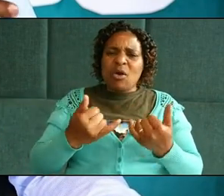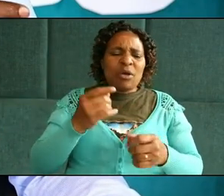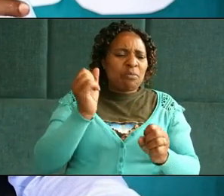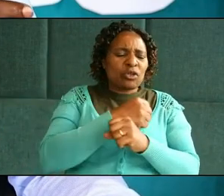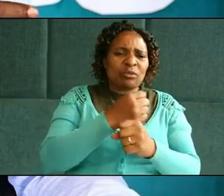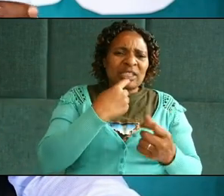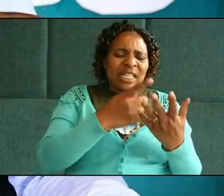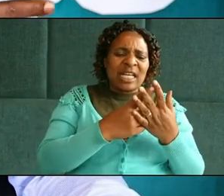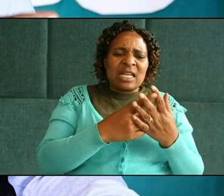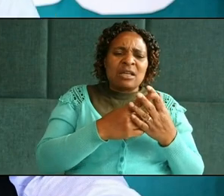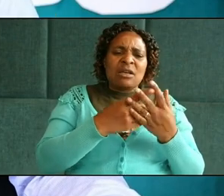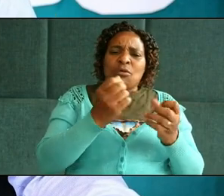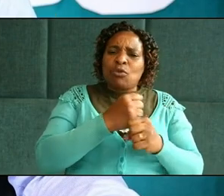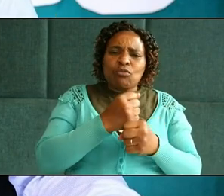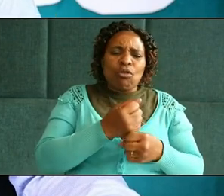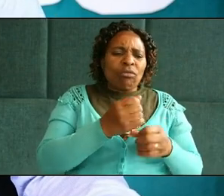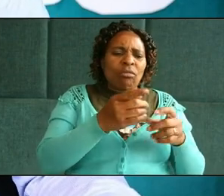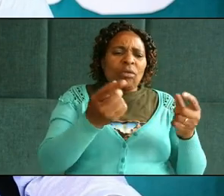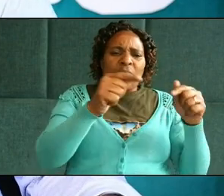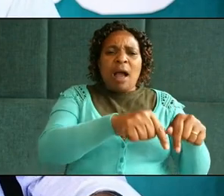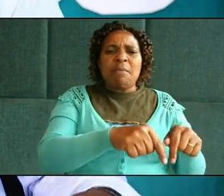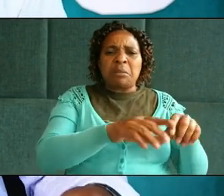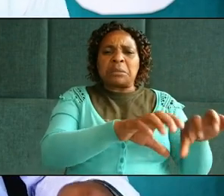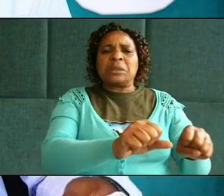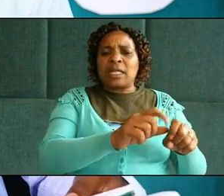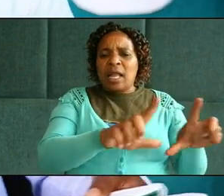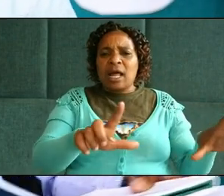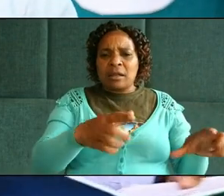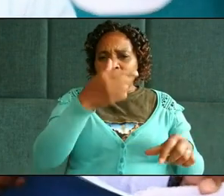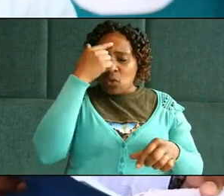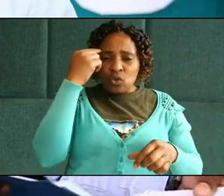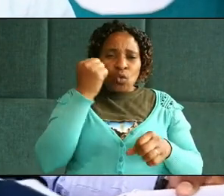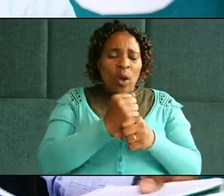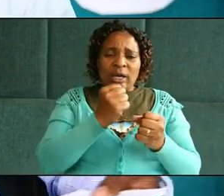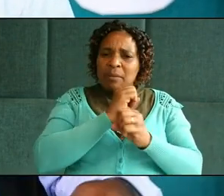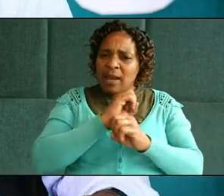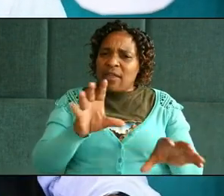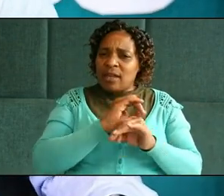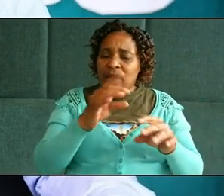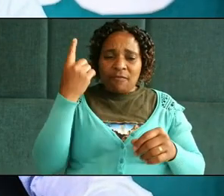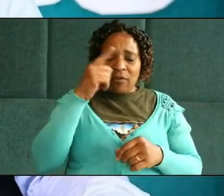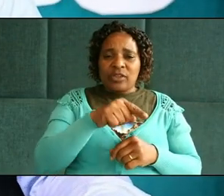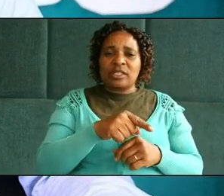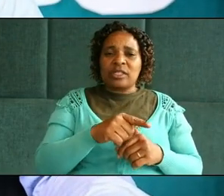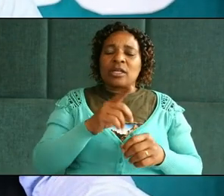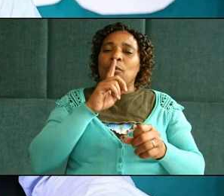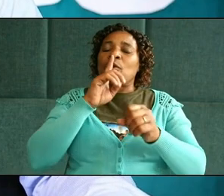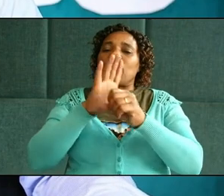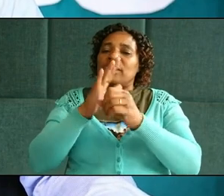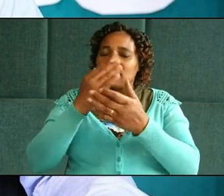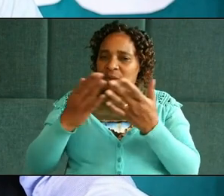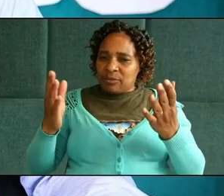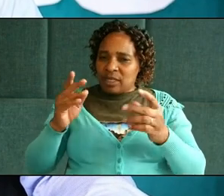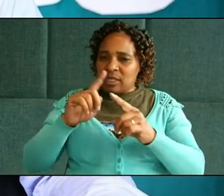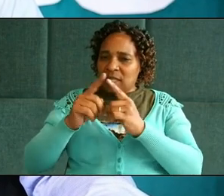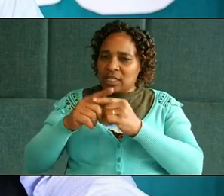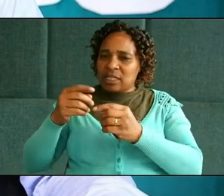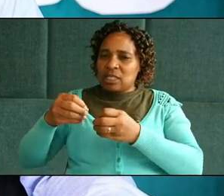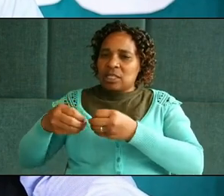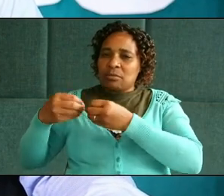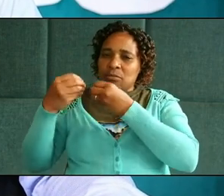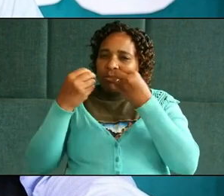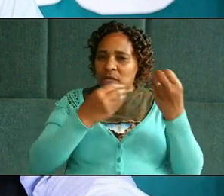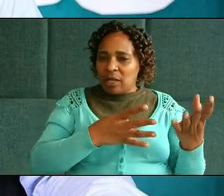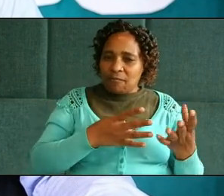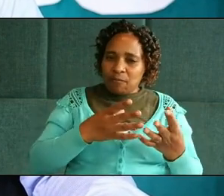estate, something like you have not worked for. It's like it brings something and then it gives it to you. You will not value this thing. True.